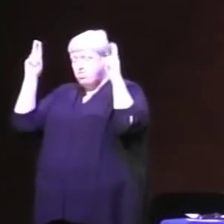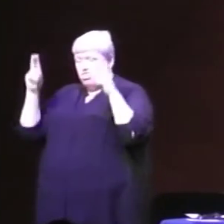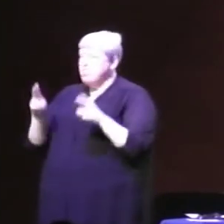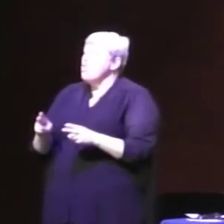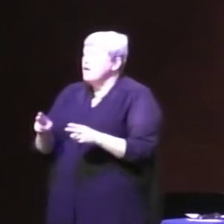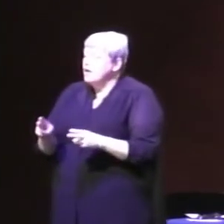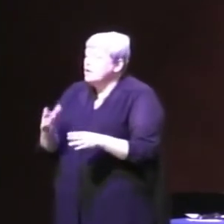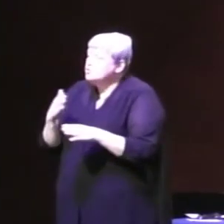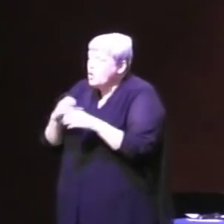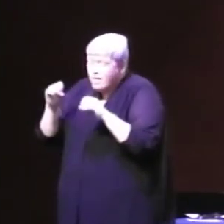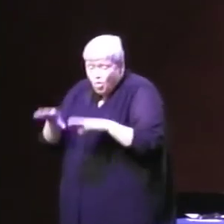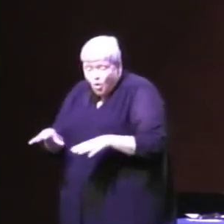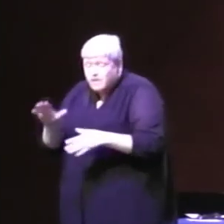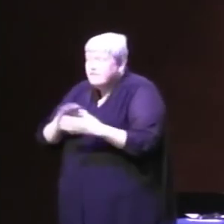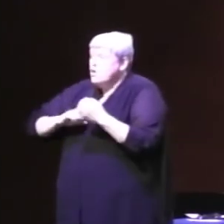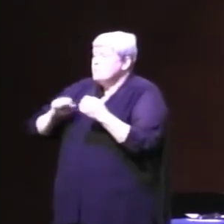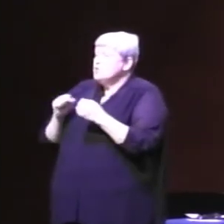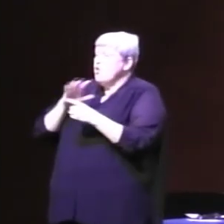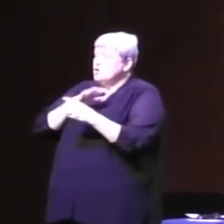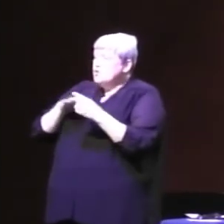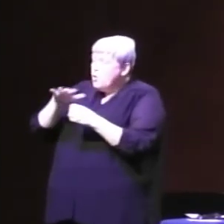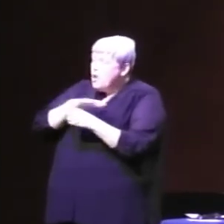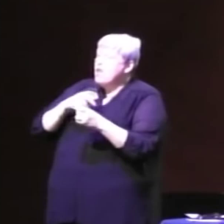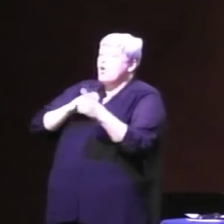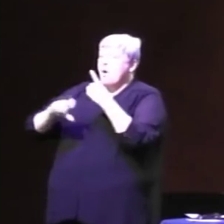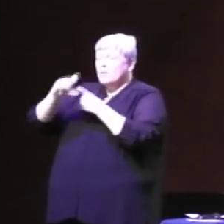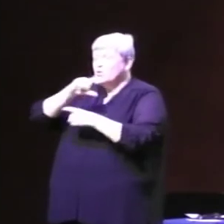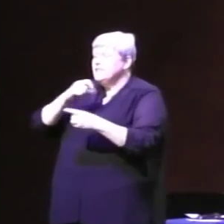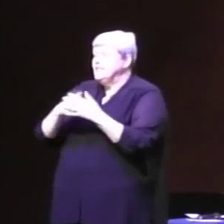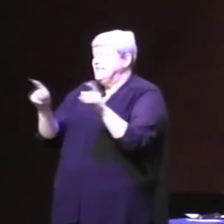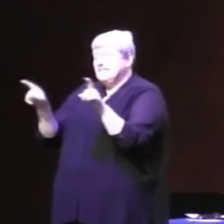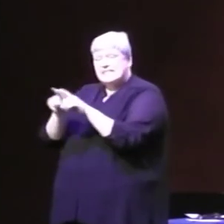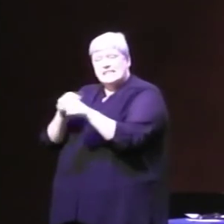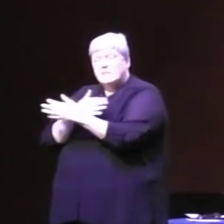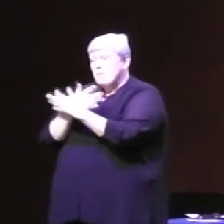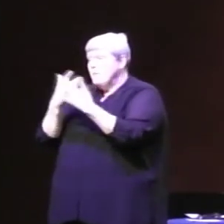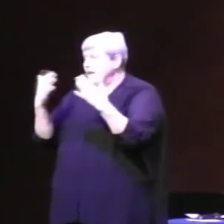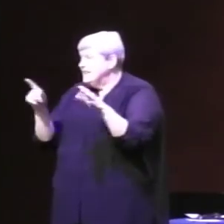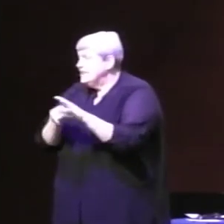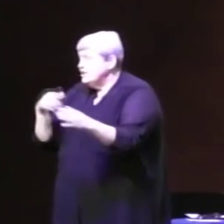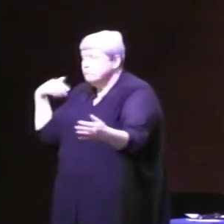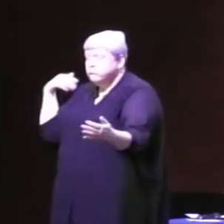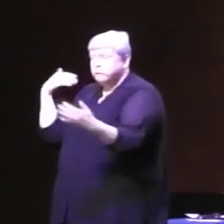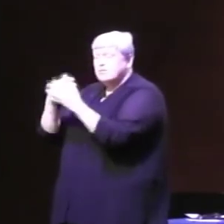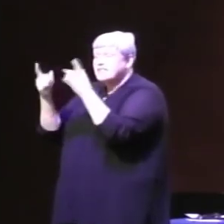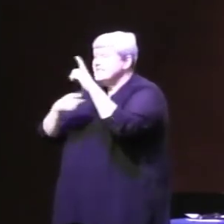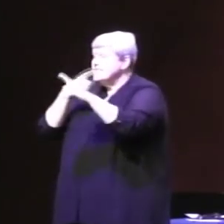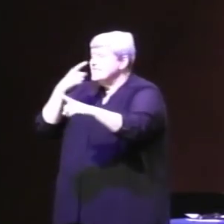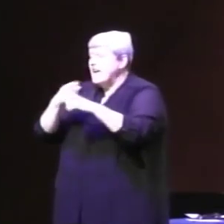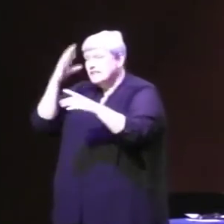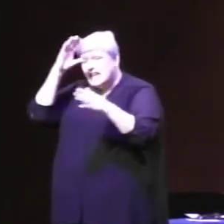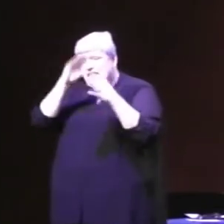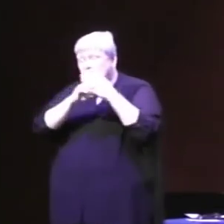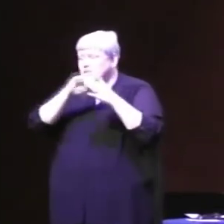As jobs are lost from Scottish local communities, so does thousands of years of tax experience that will take decades to replace in the